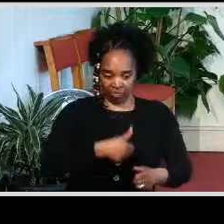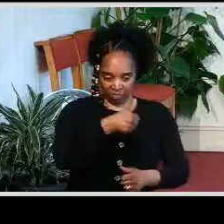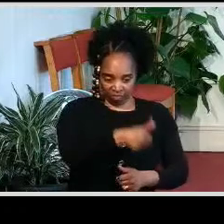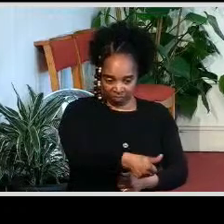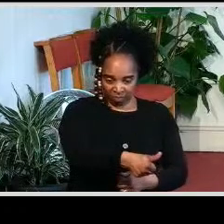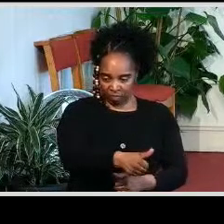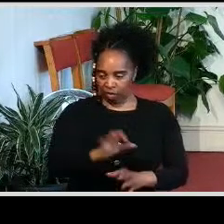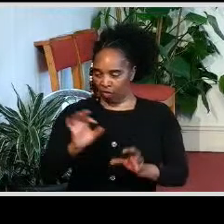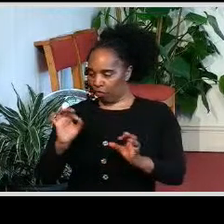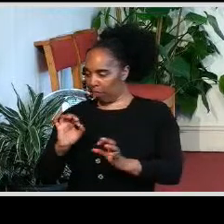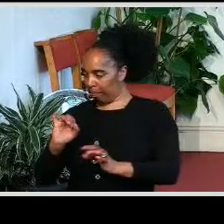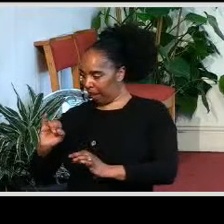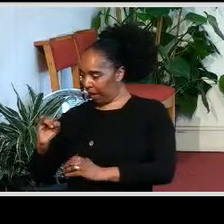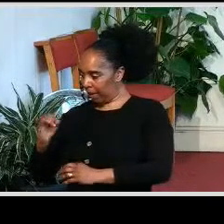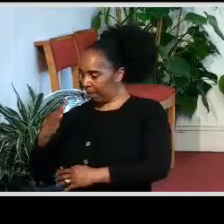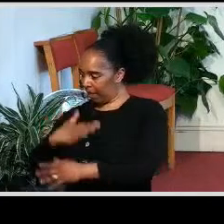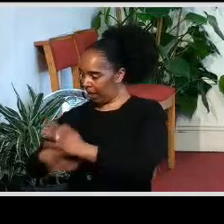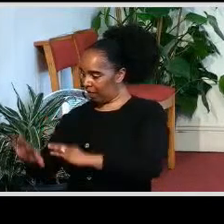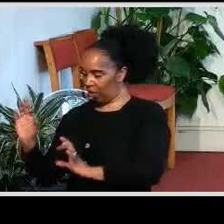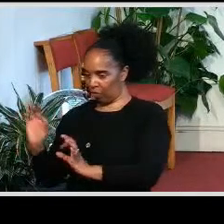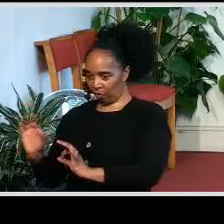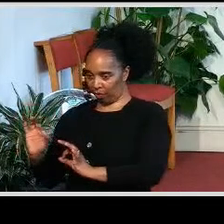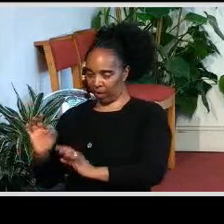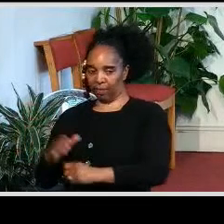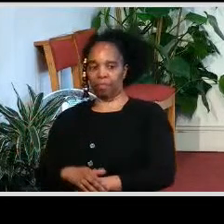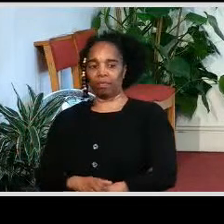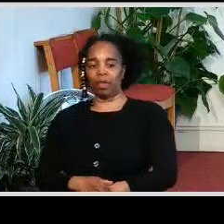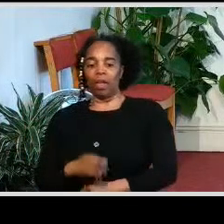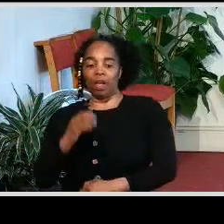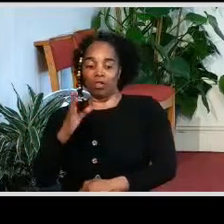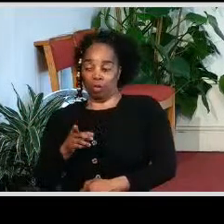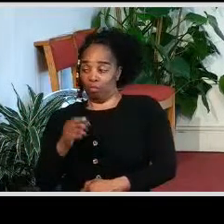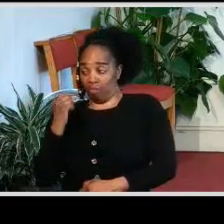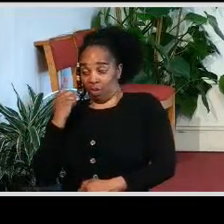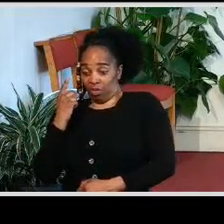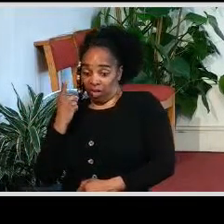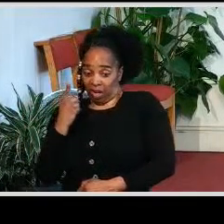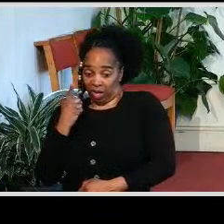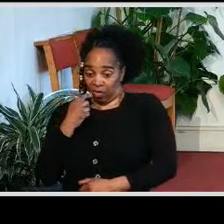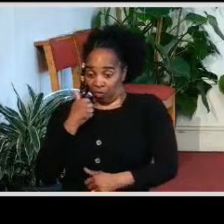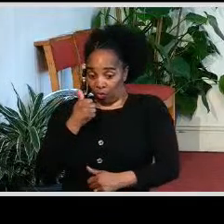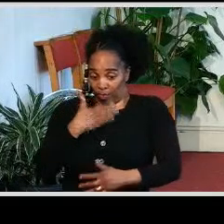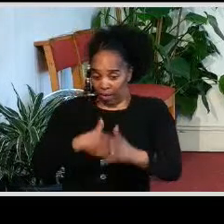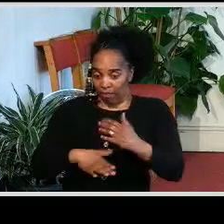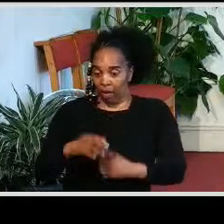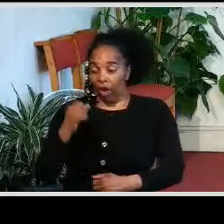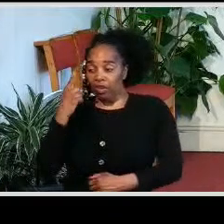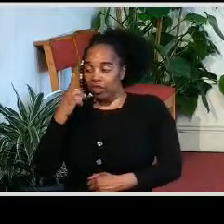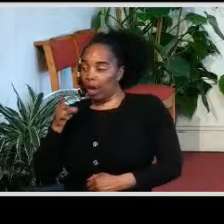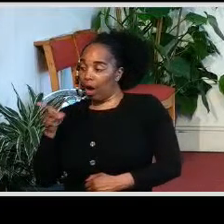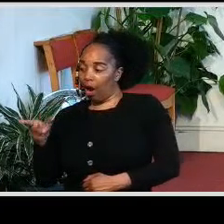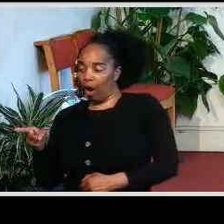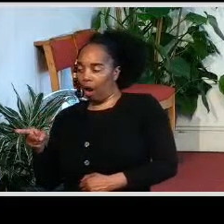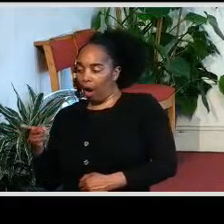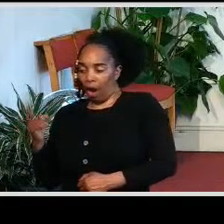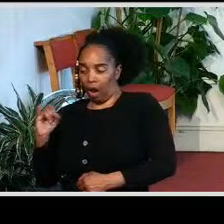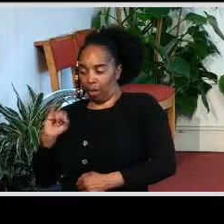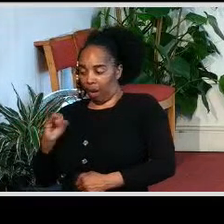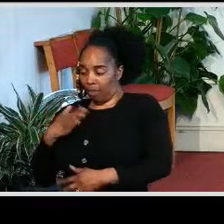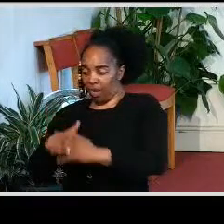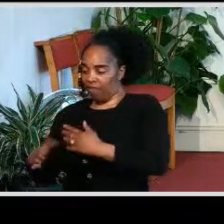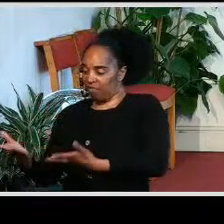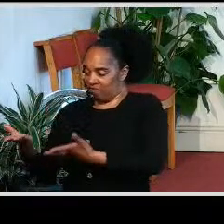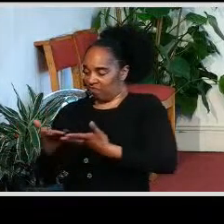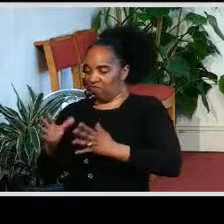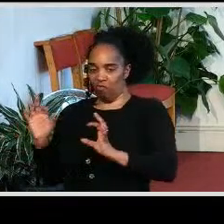understand the rationale for behaving good, but they understand the consequence of not behaving good. And so you work